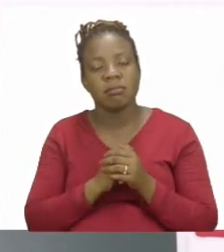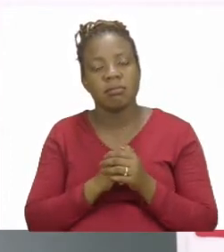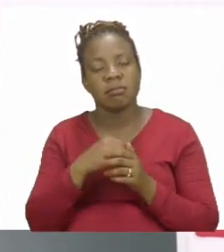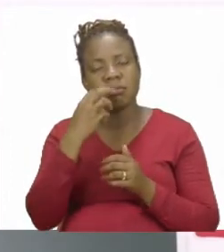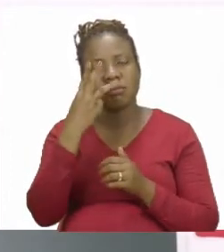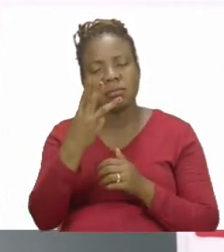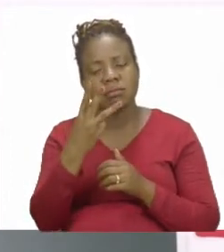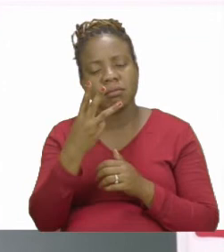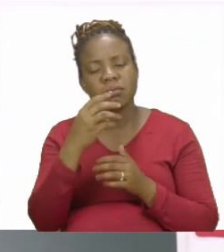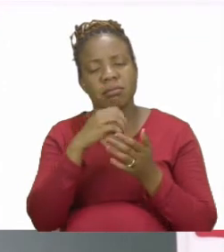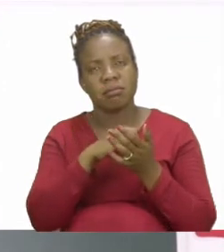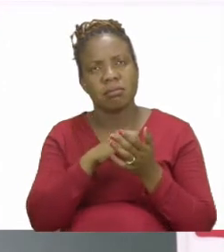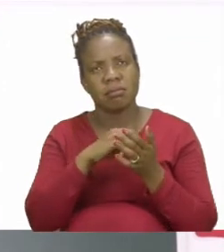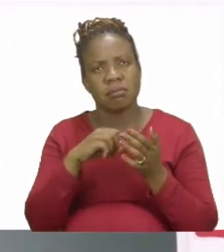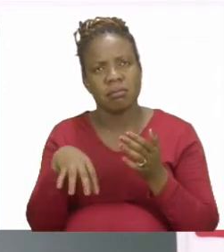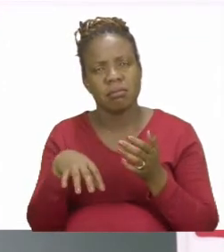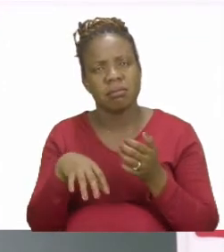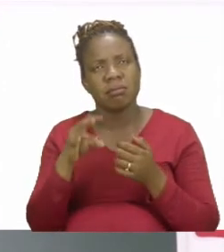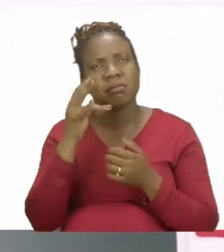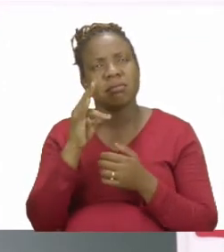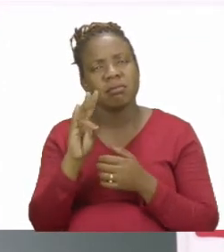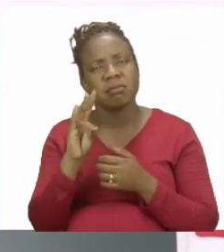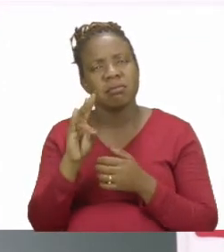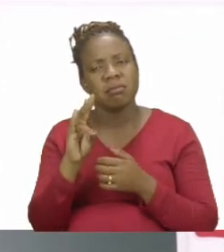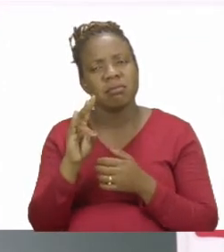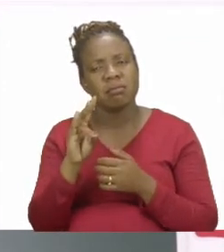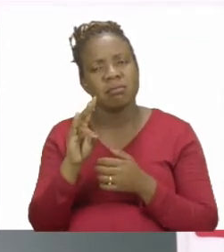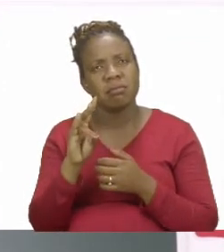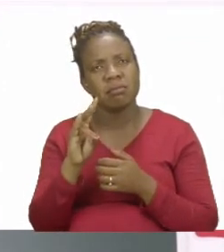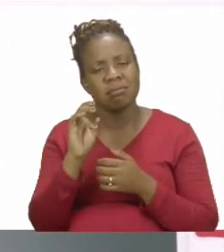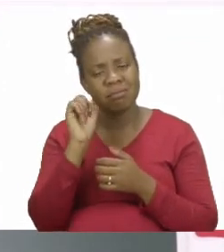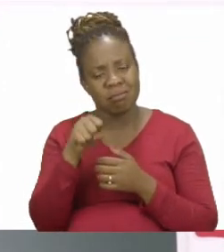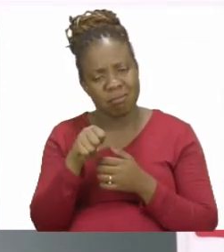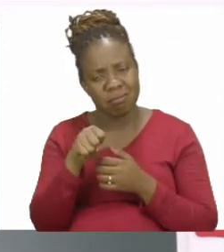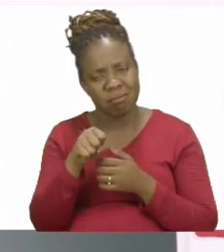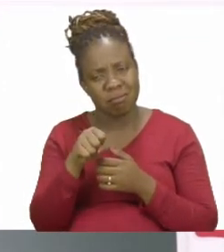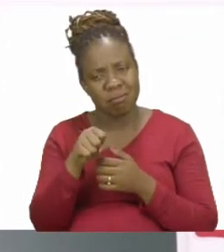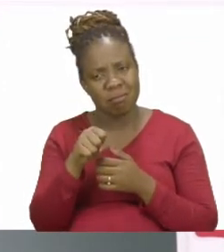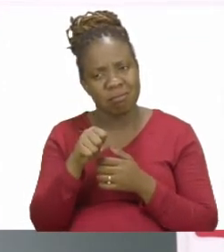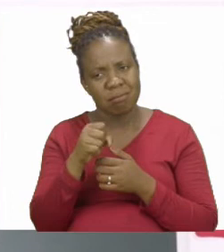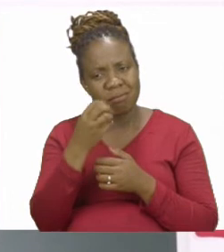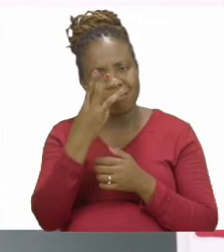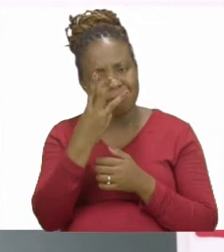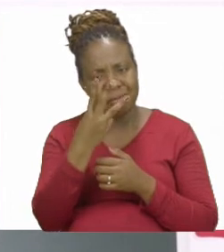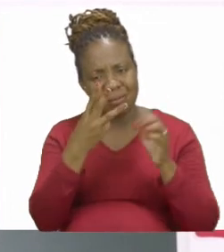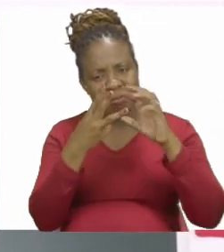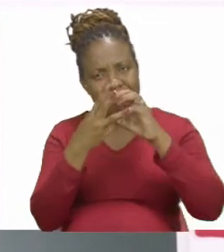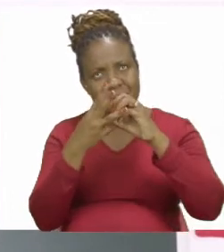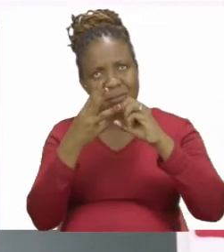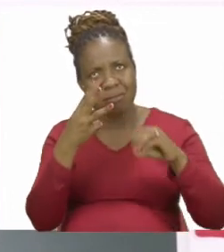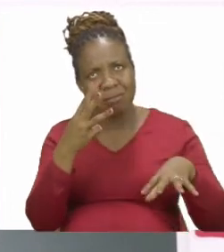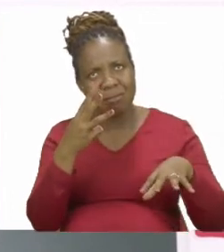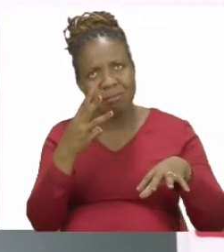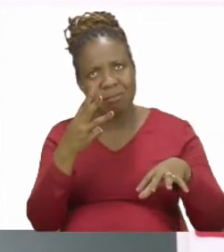3 minus 7. Can we minus 7 from 3? No, we can't. So we